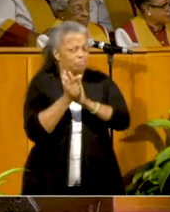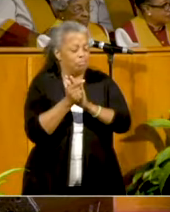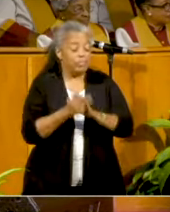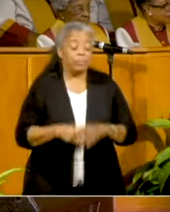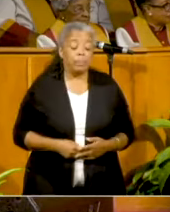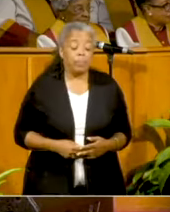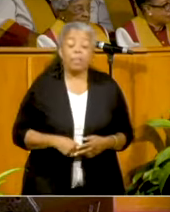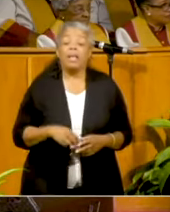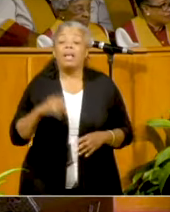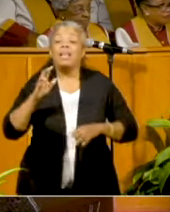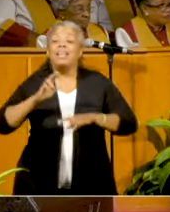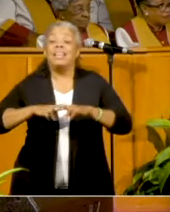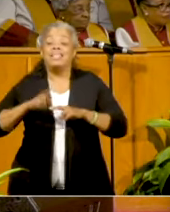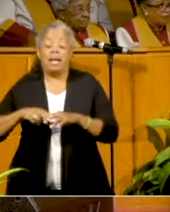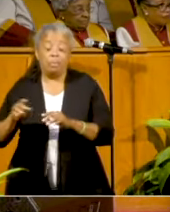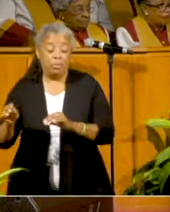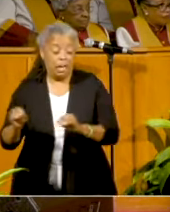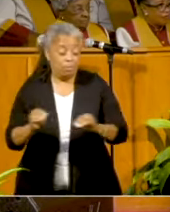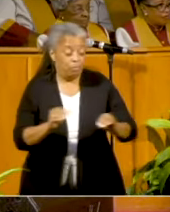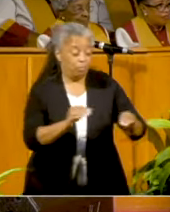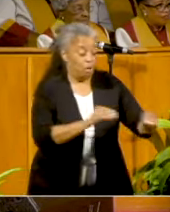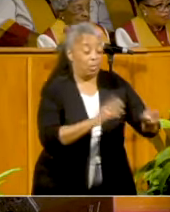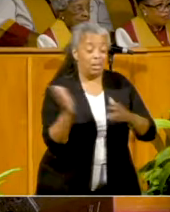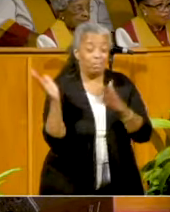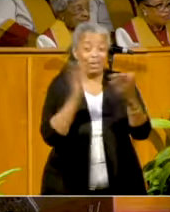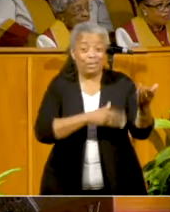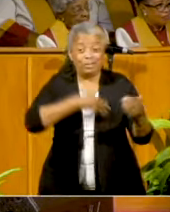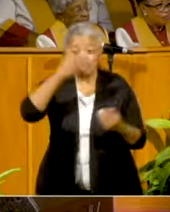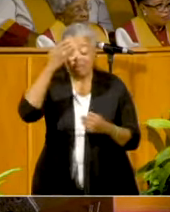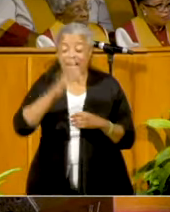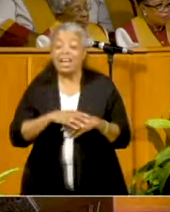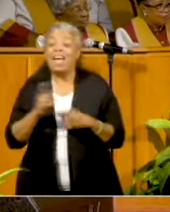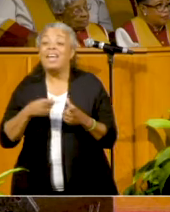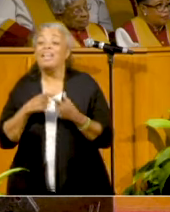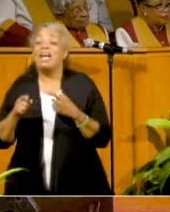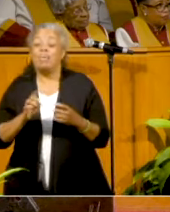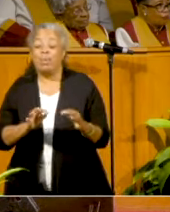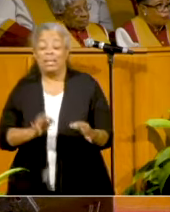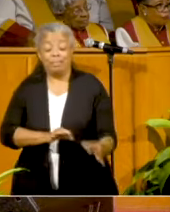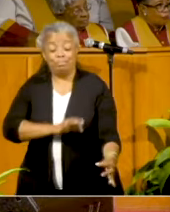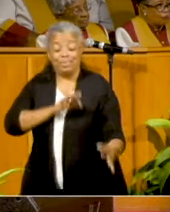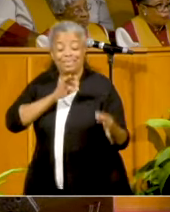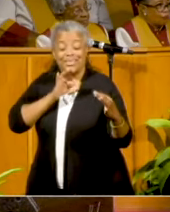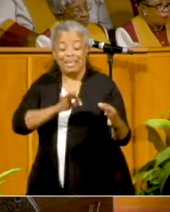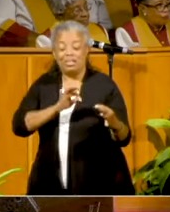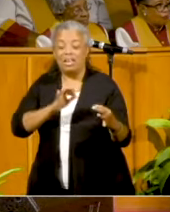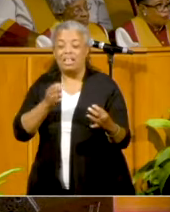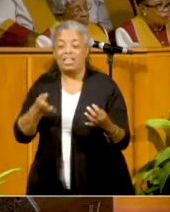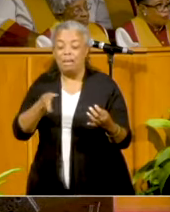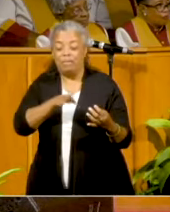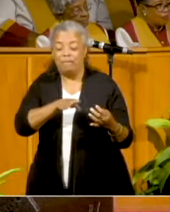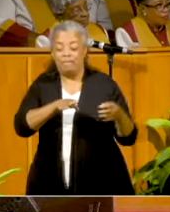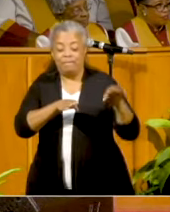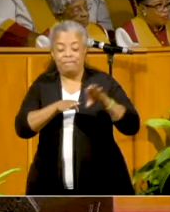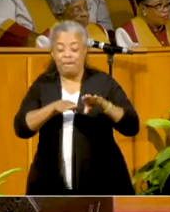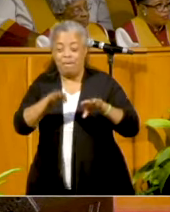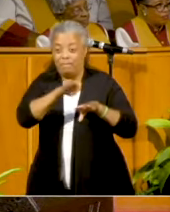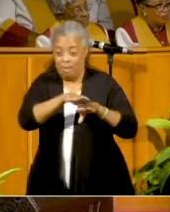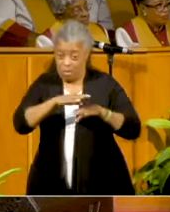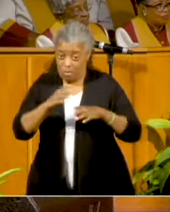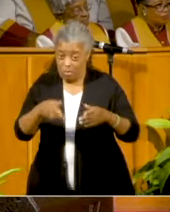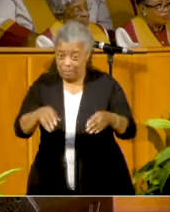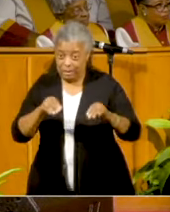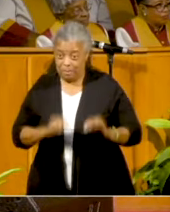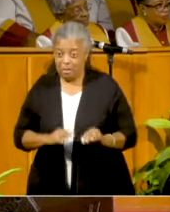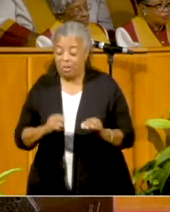They'd roll that table on down and bring it to the front, and with precision, they would fold up those linens